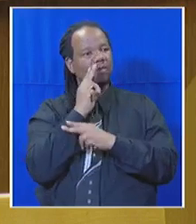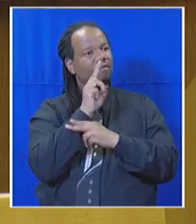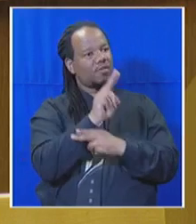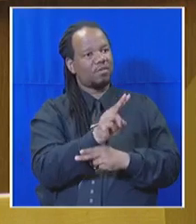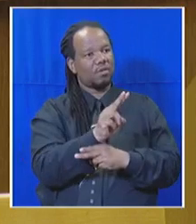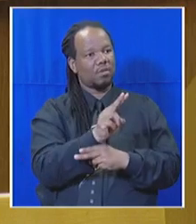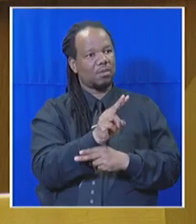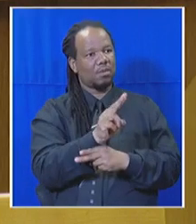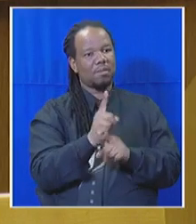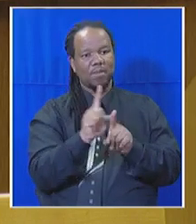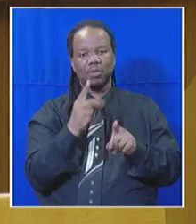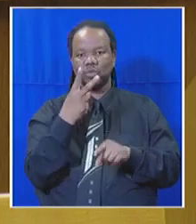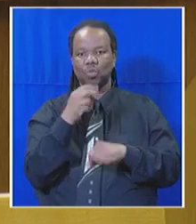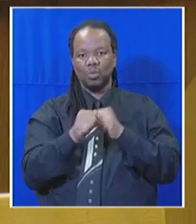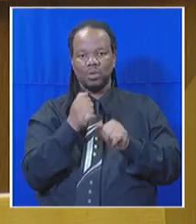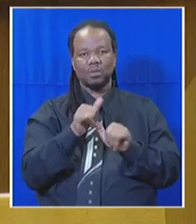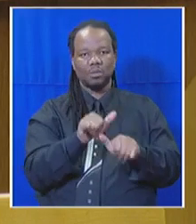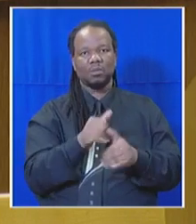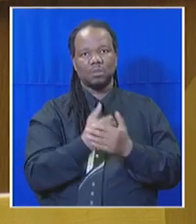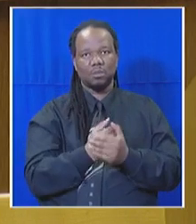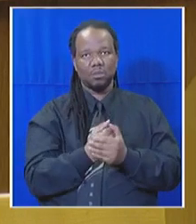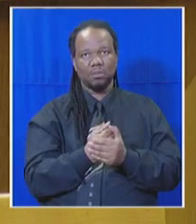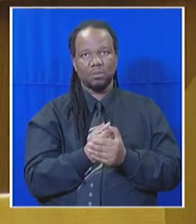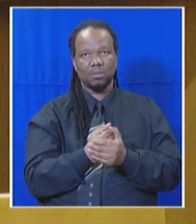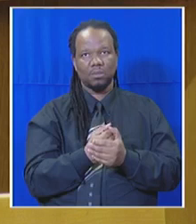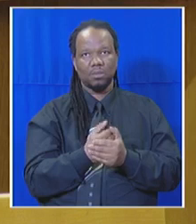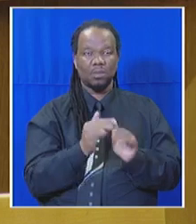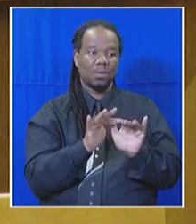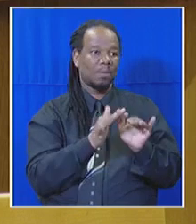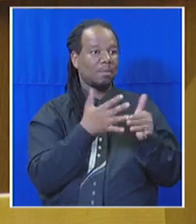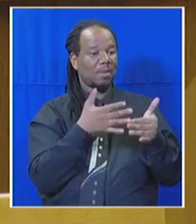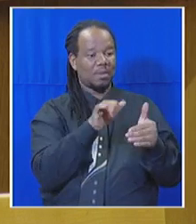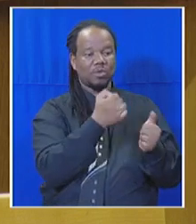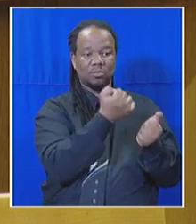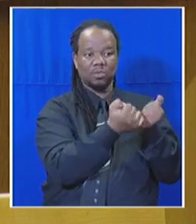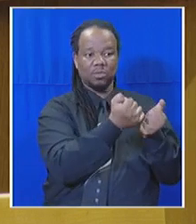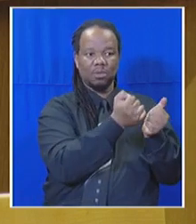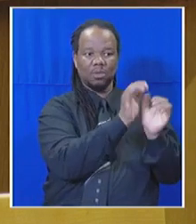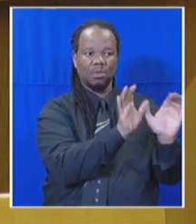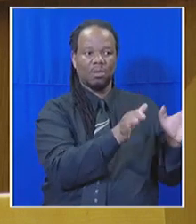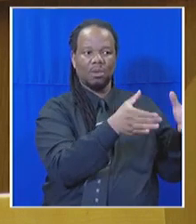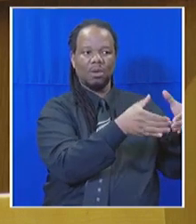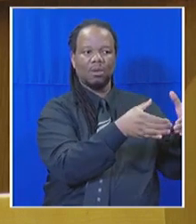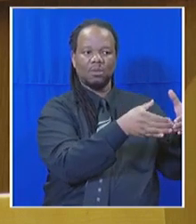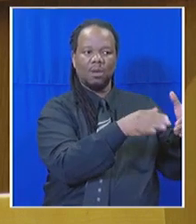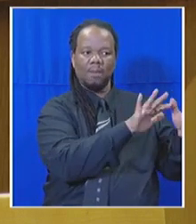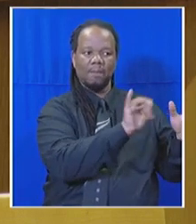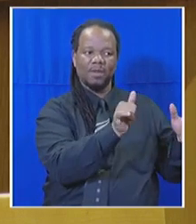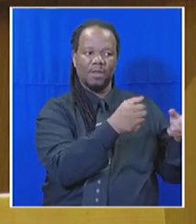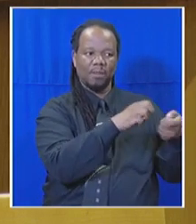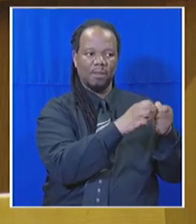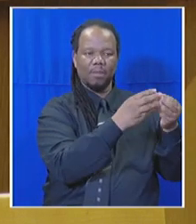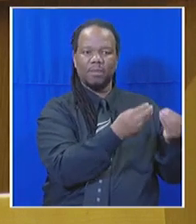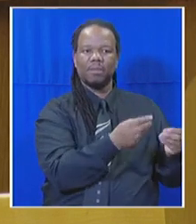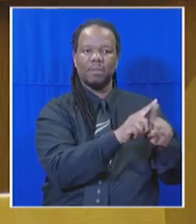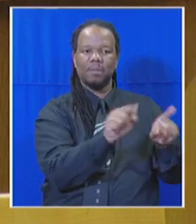years. This department serves a vital function within the criminal justice cluster and simply does not get the attention it deserves due to it being joined